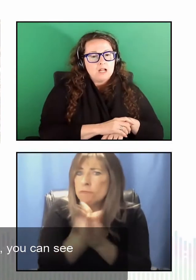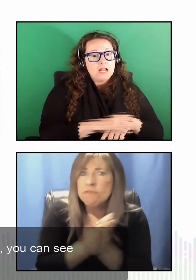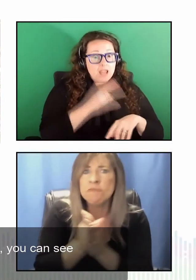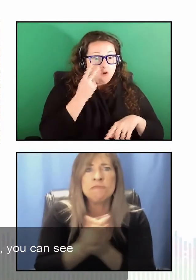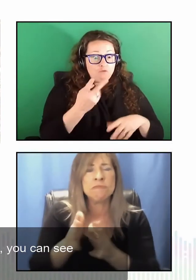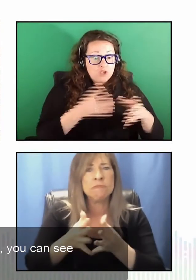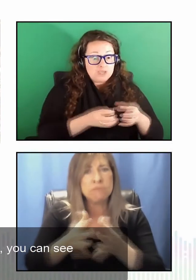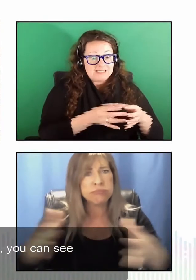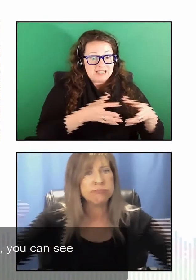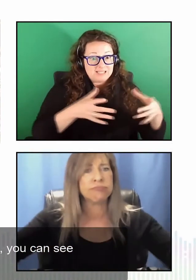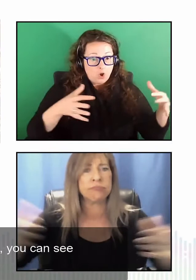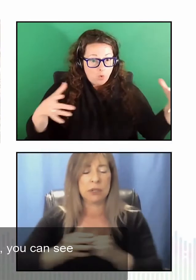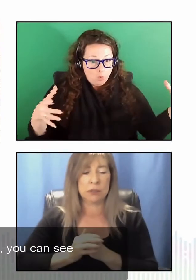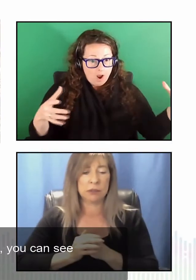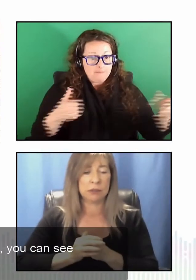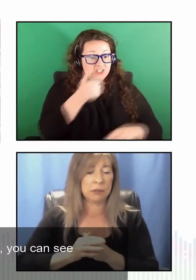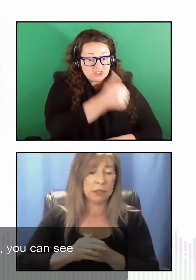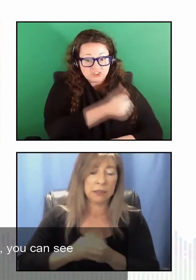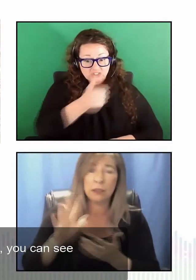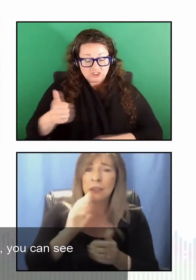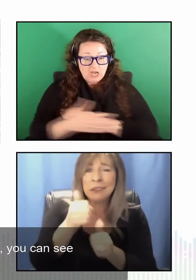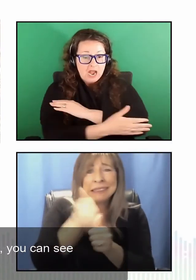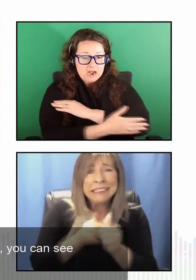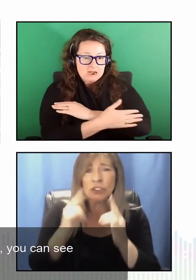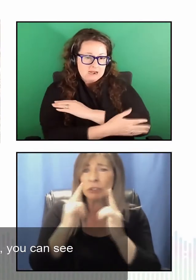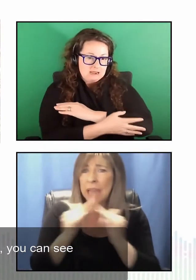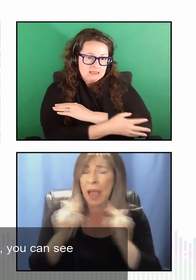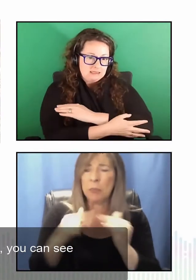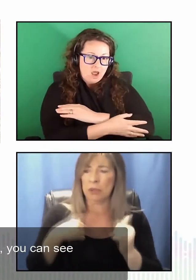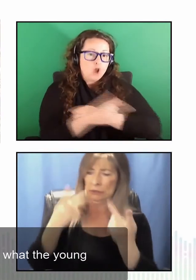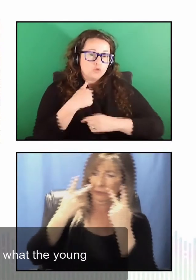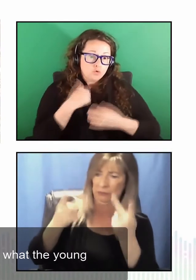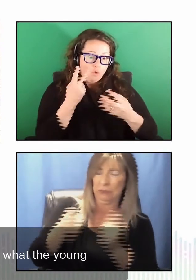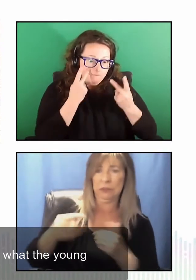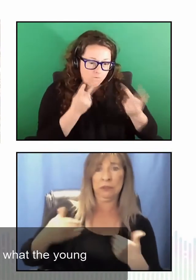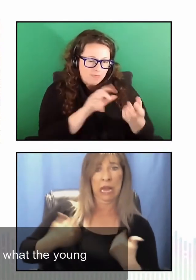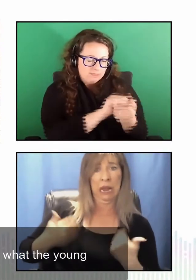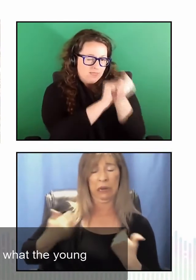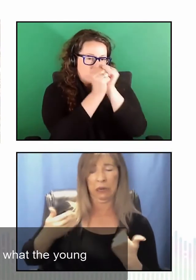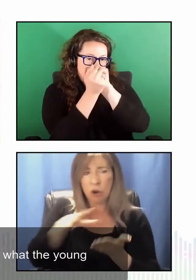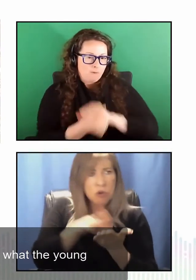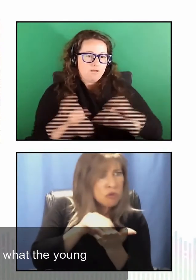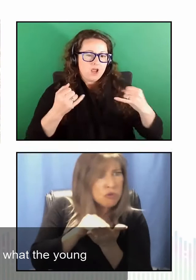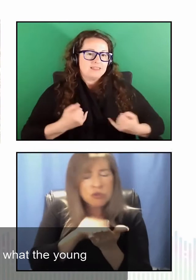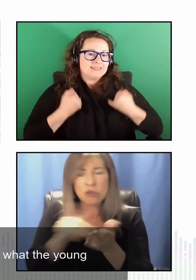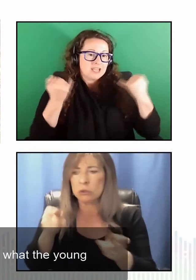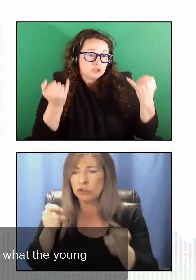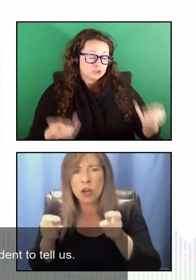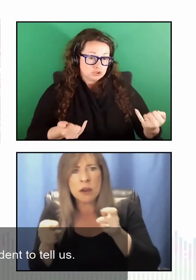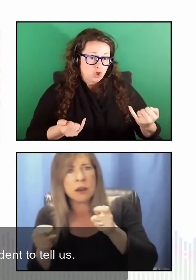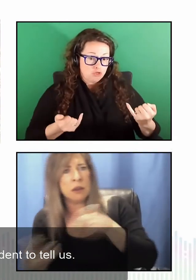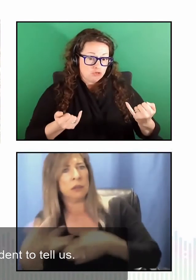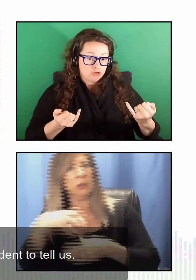each successive camp, we could see the transformation of young people as they learned. We learned what the young